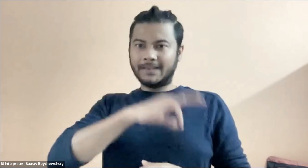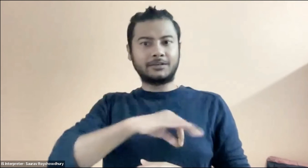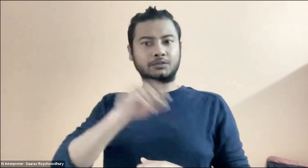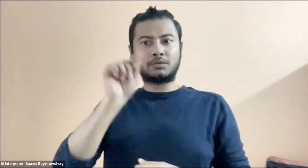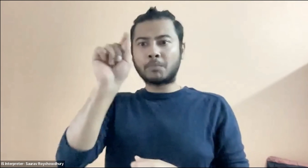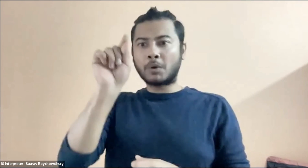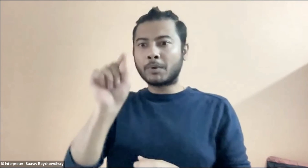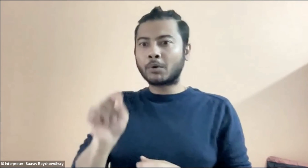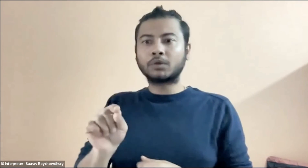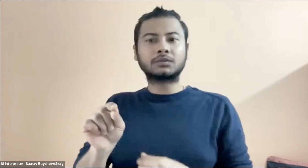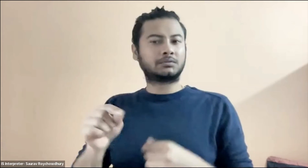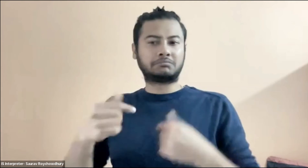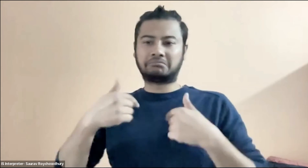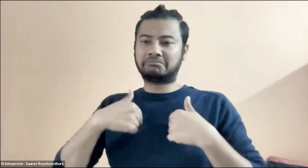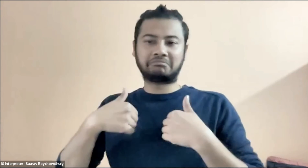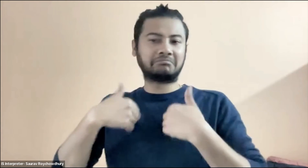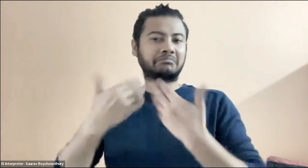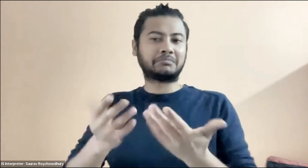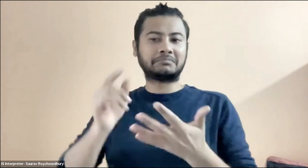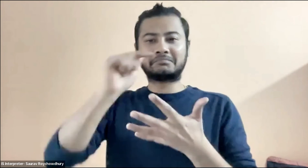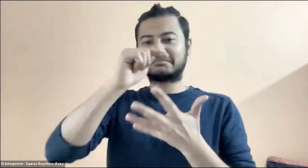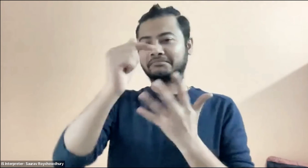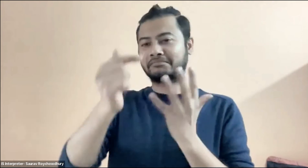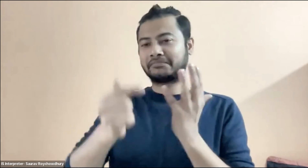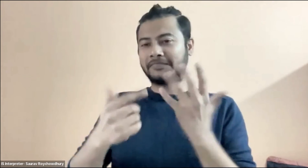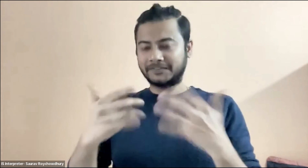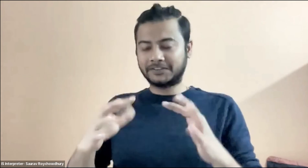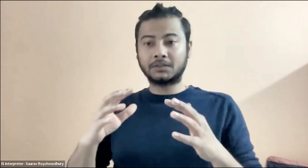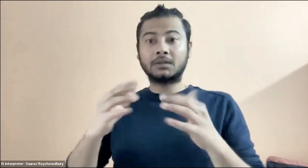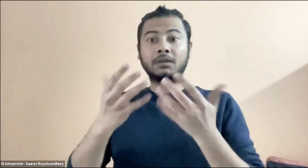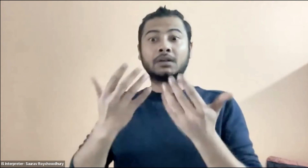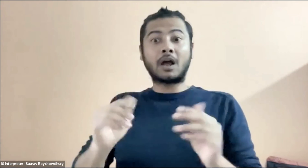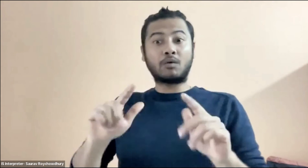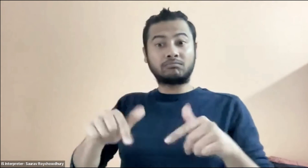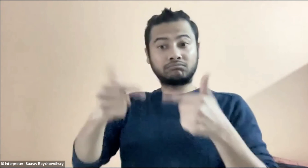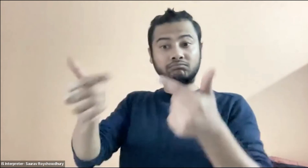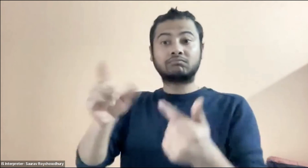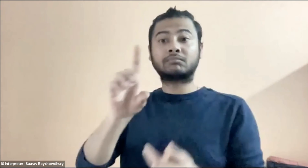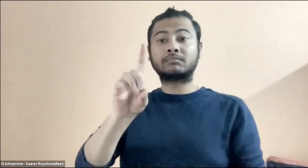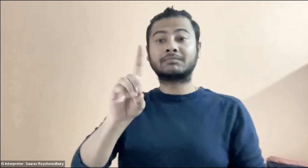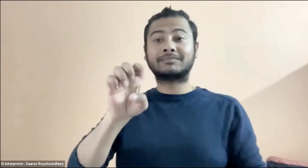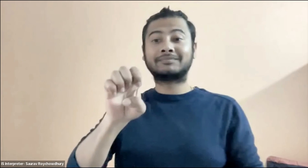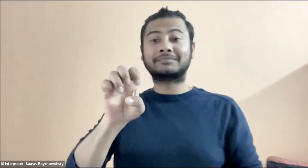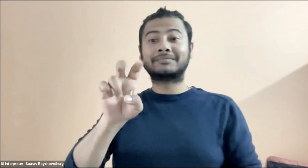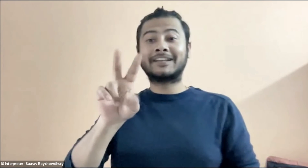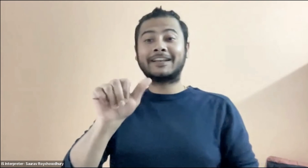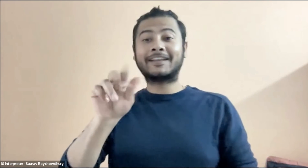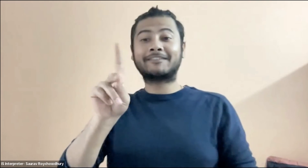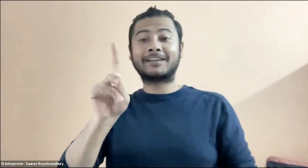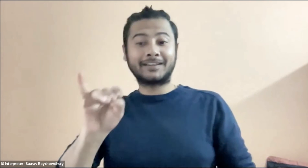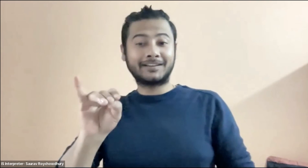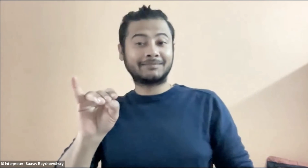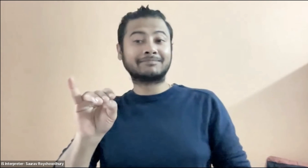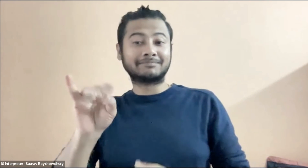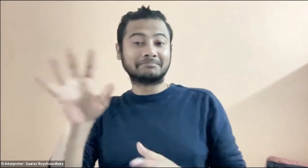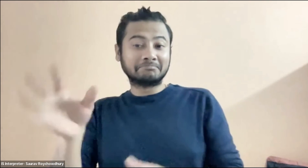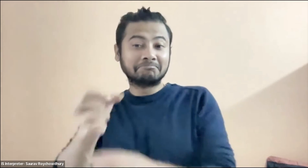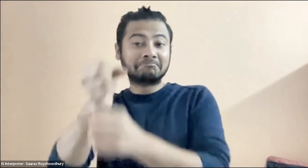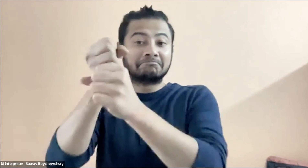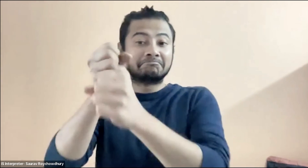other thoughts you might have, and maybe from our speakers, any final words before we wrap up.